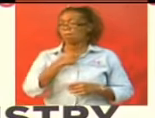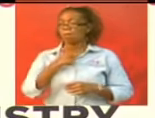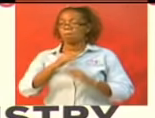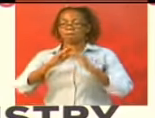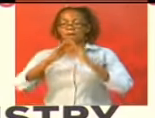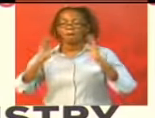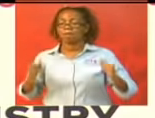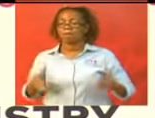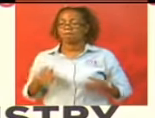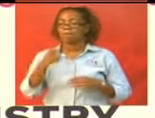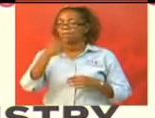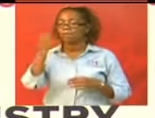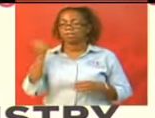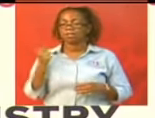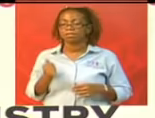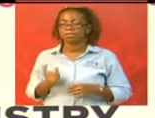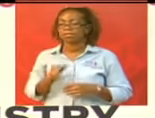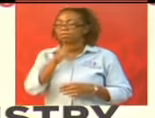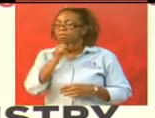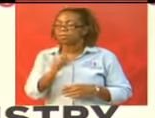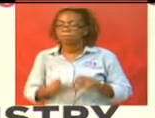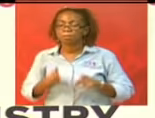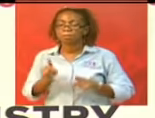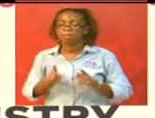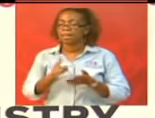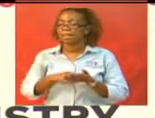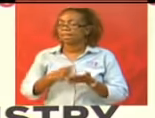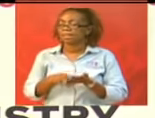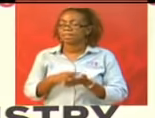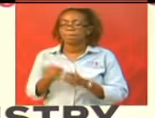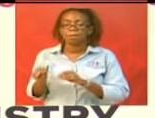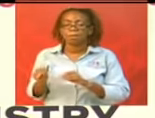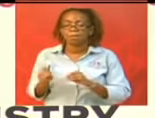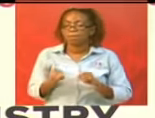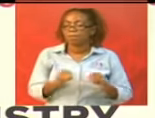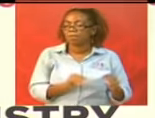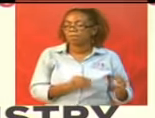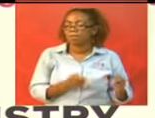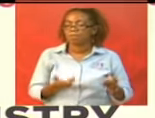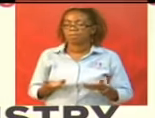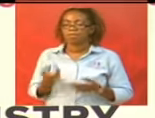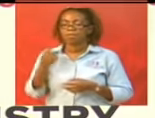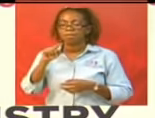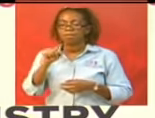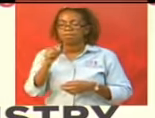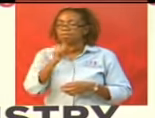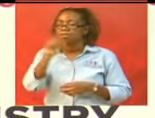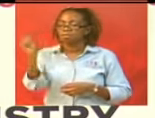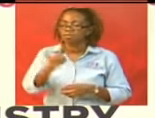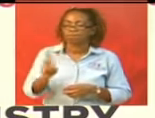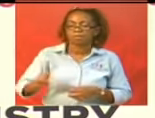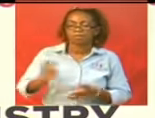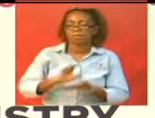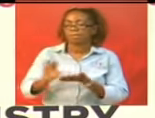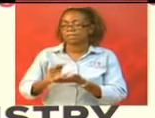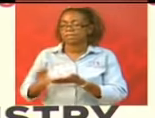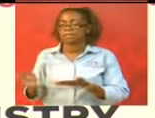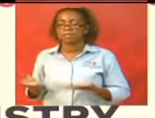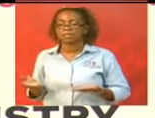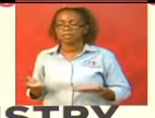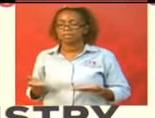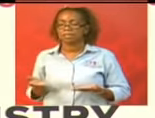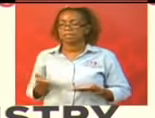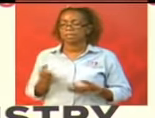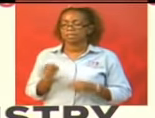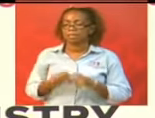out of the facility to allow for that. So what happens is there's sanitization of particular aspects and shared spaces